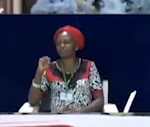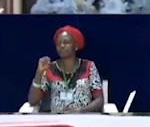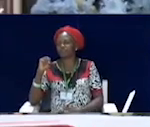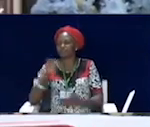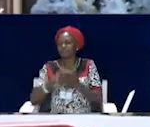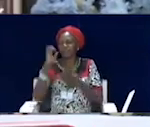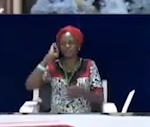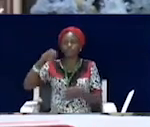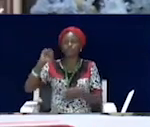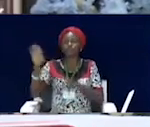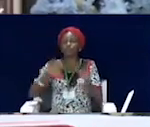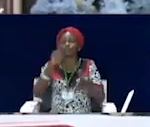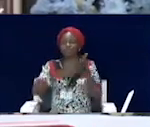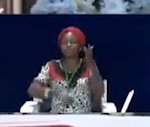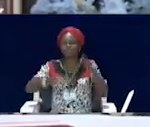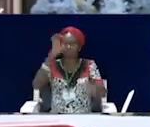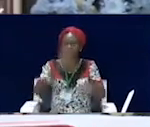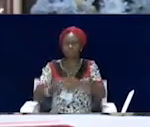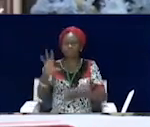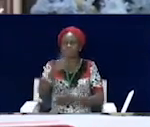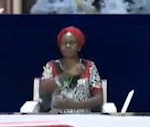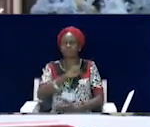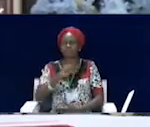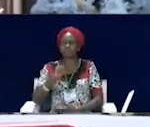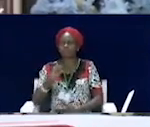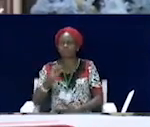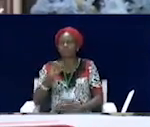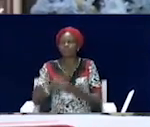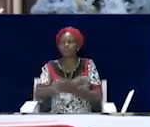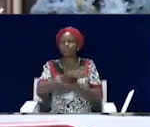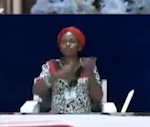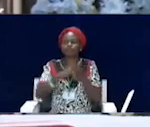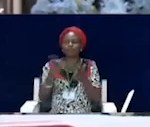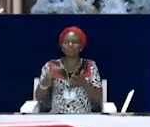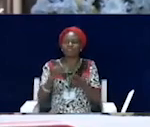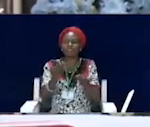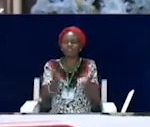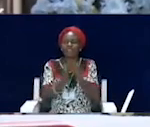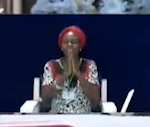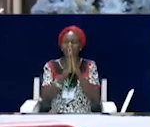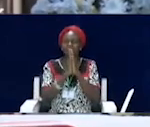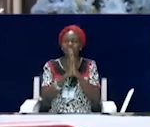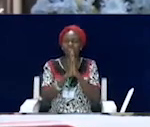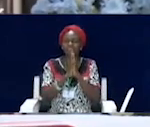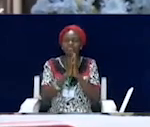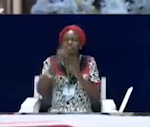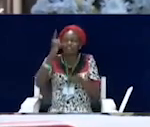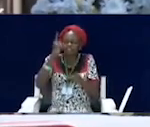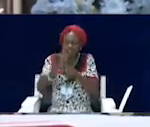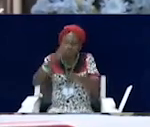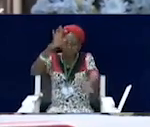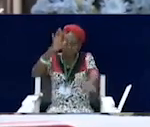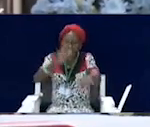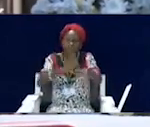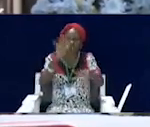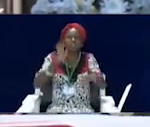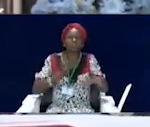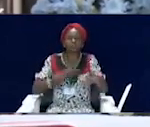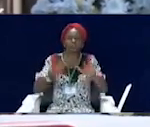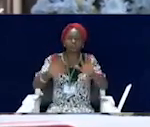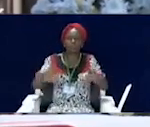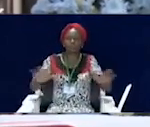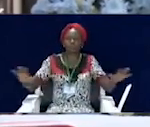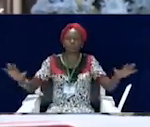That he should do what? Touch them. That's all they ask. Just touch our